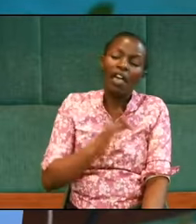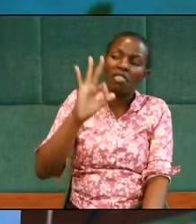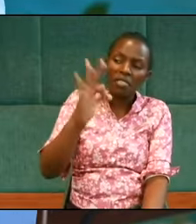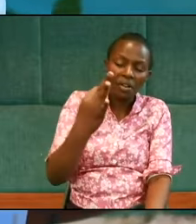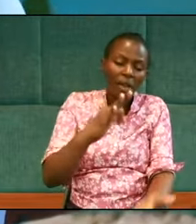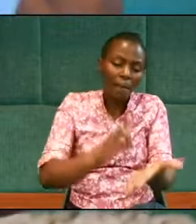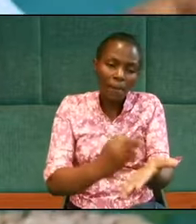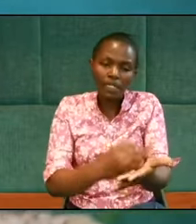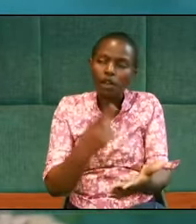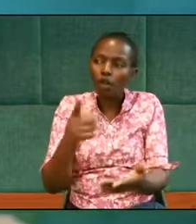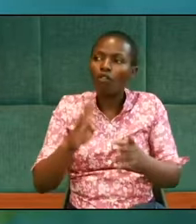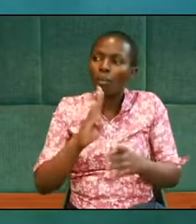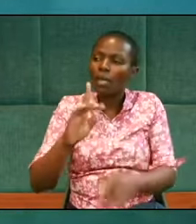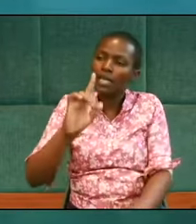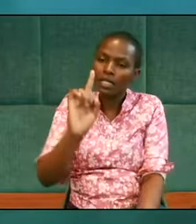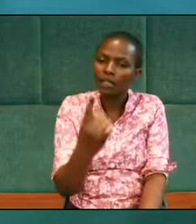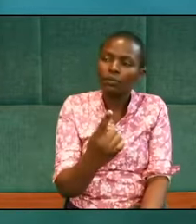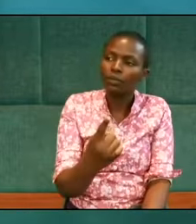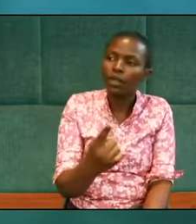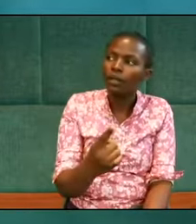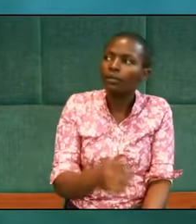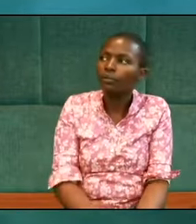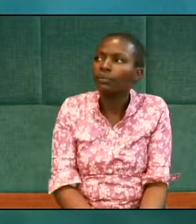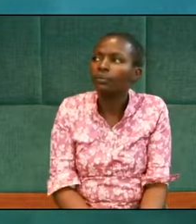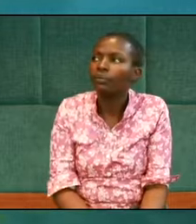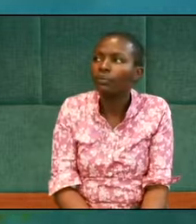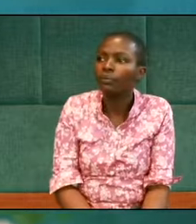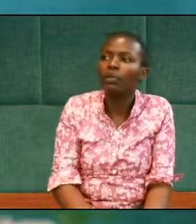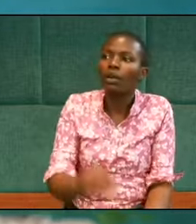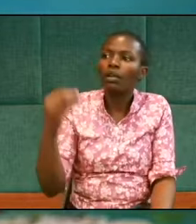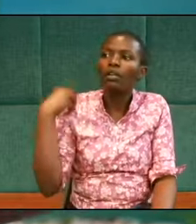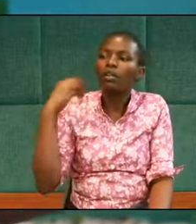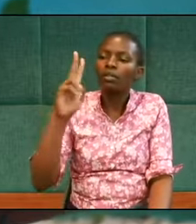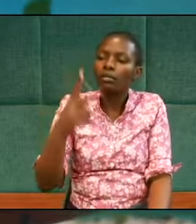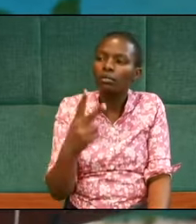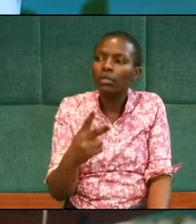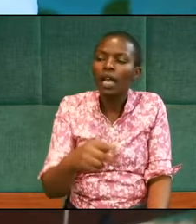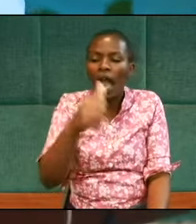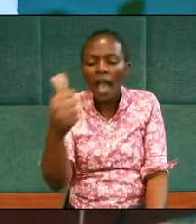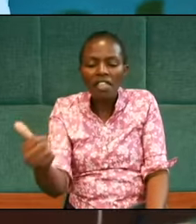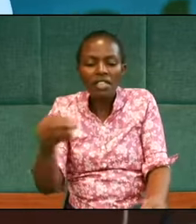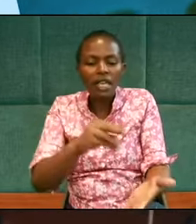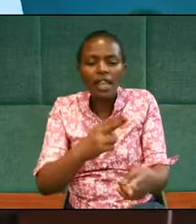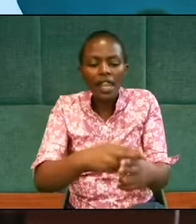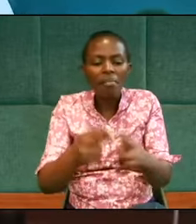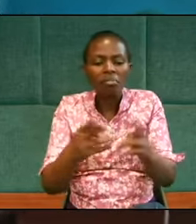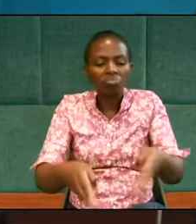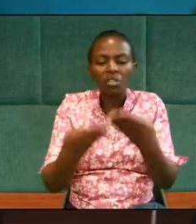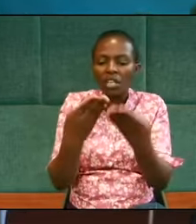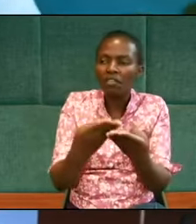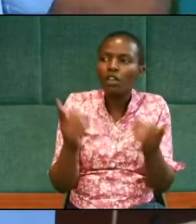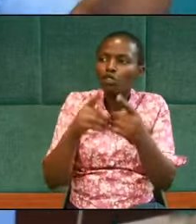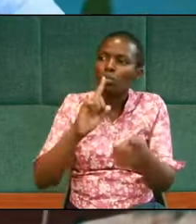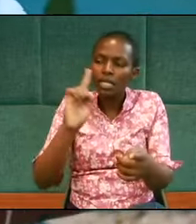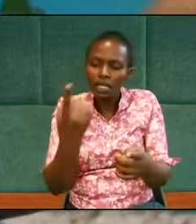singles. One, some are born to be single. Two, some are made single.